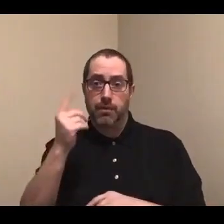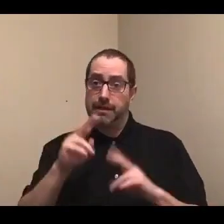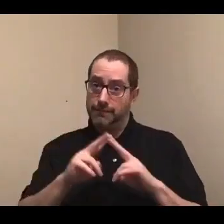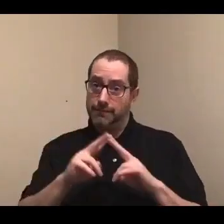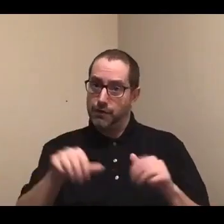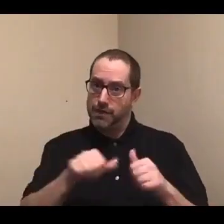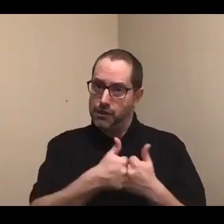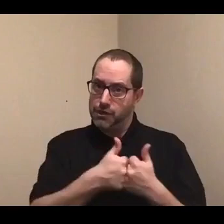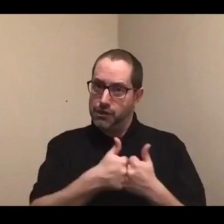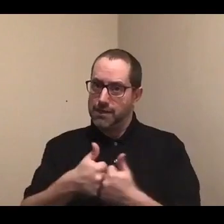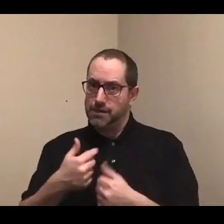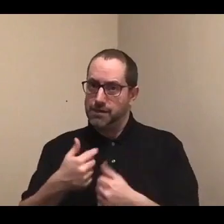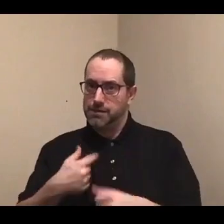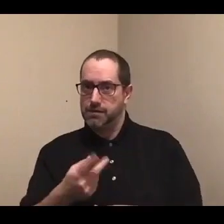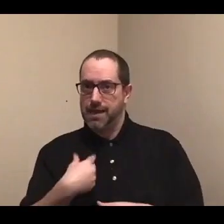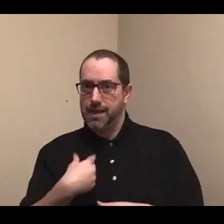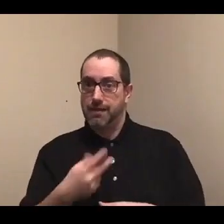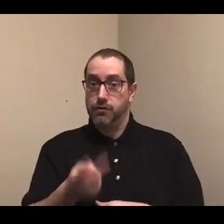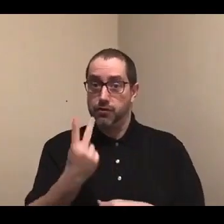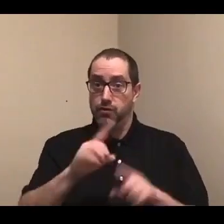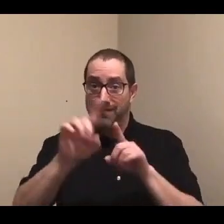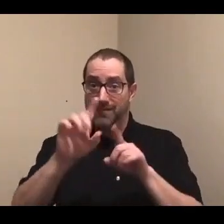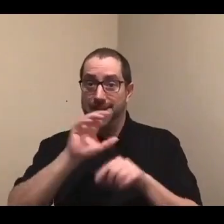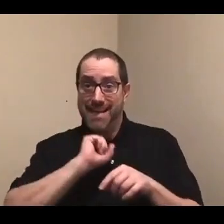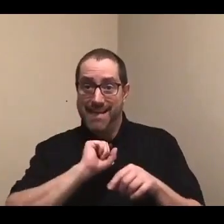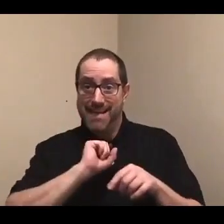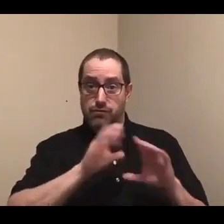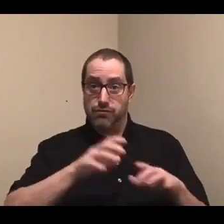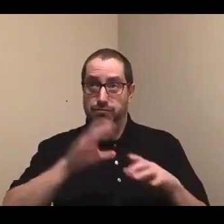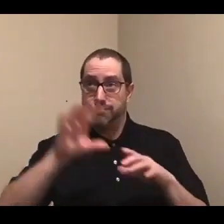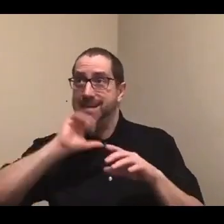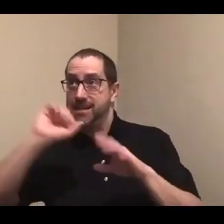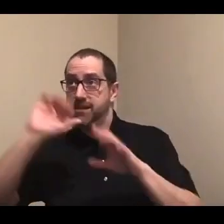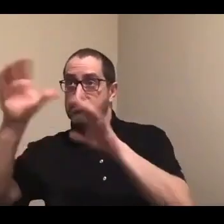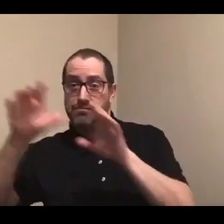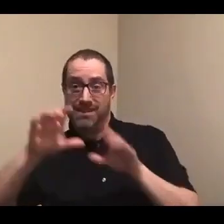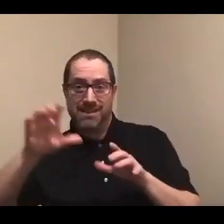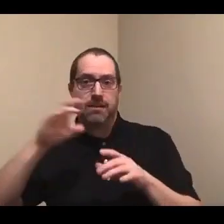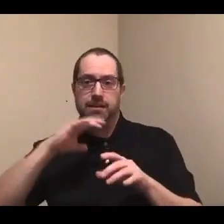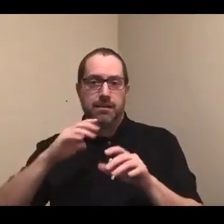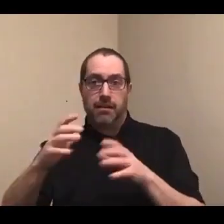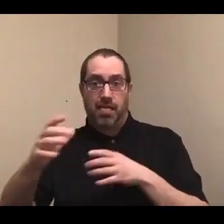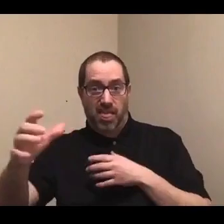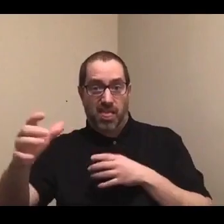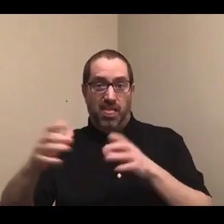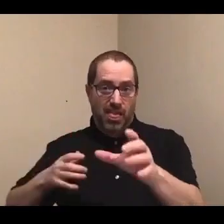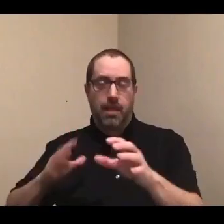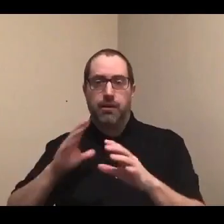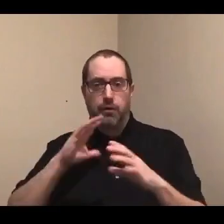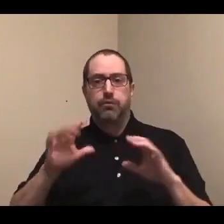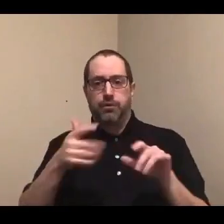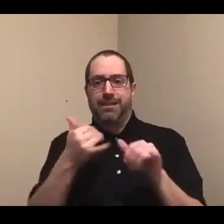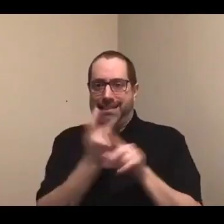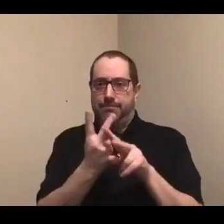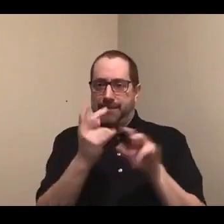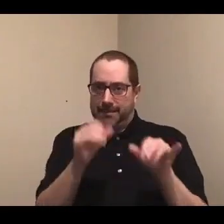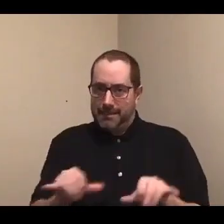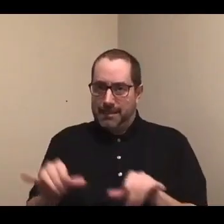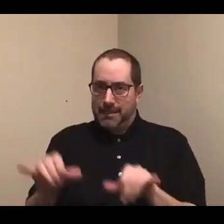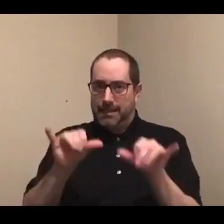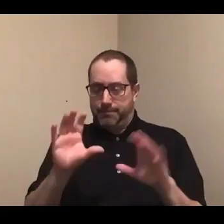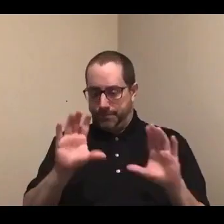age categories in 2 different parts of the province, so we wanted to make it consistent. But again, I'll emphasize that these age categories are going to roll out